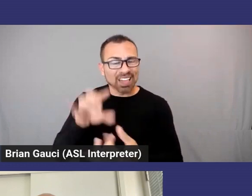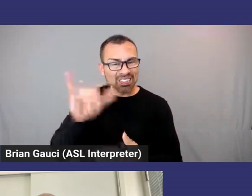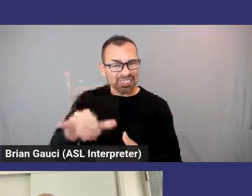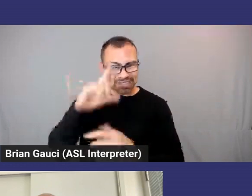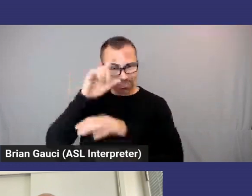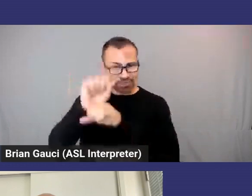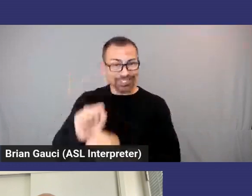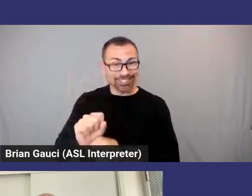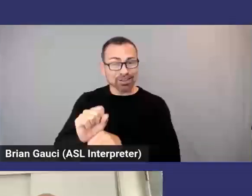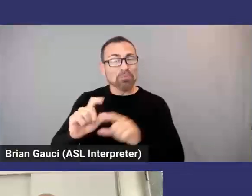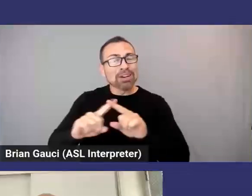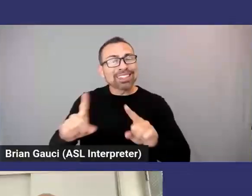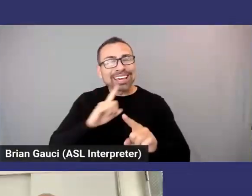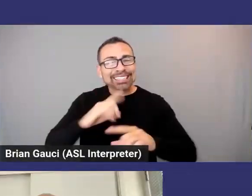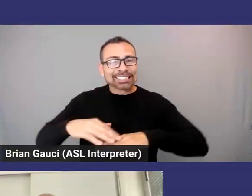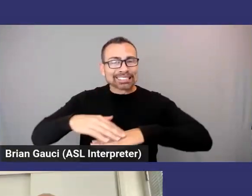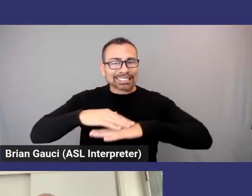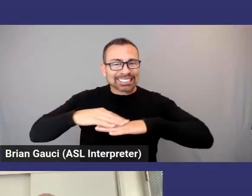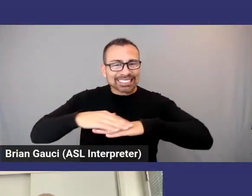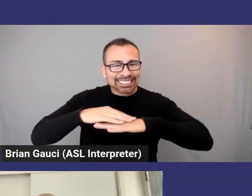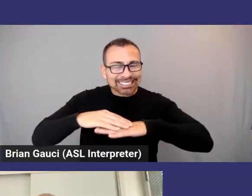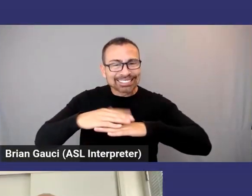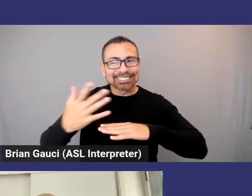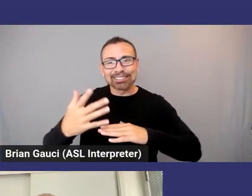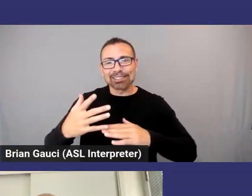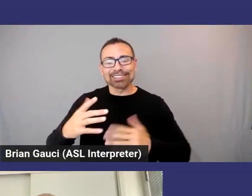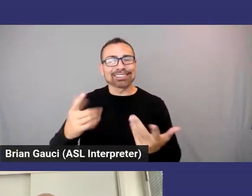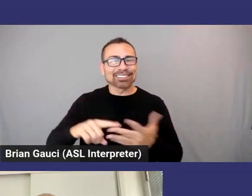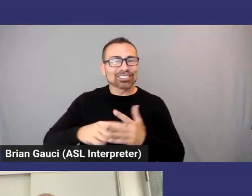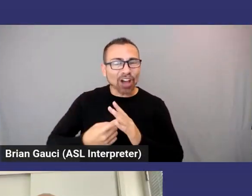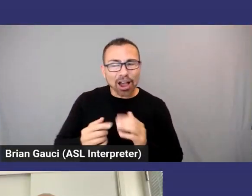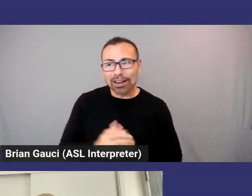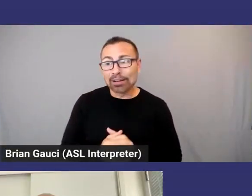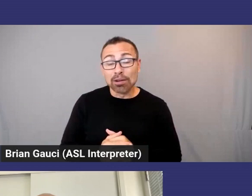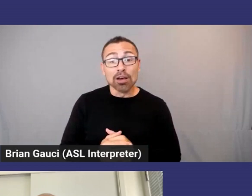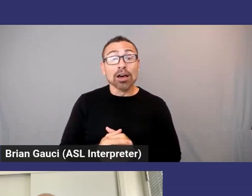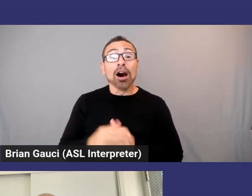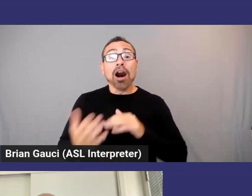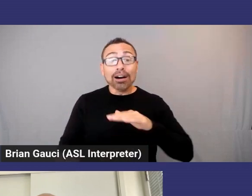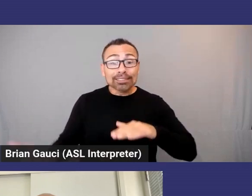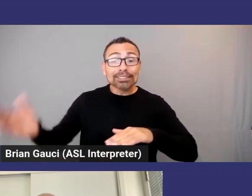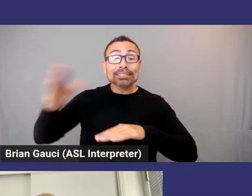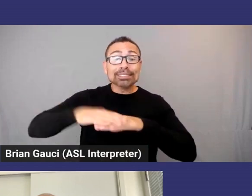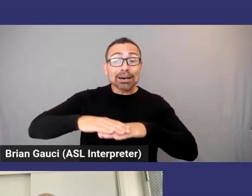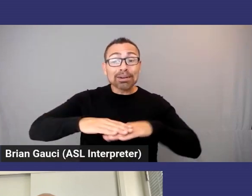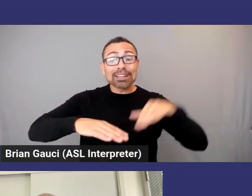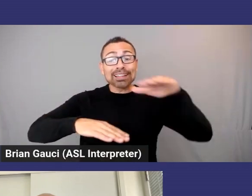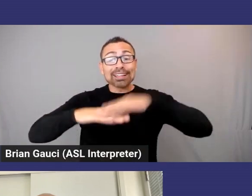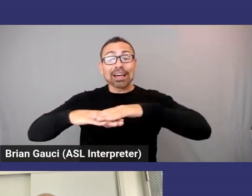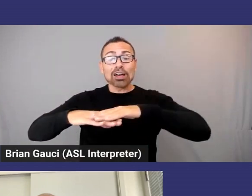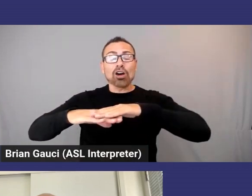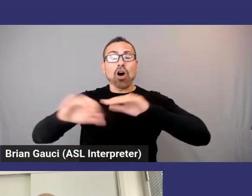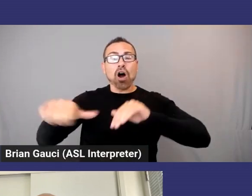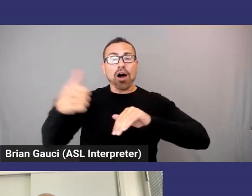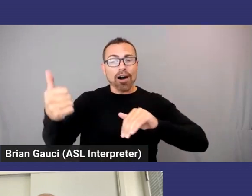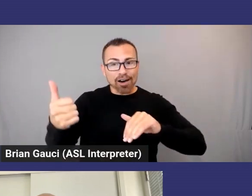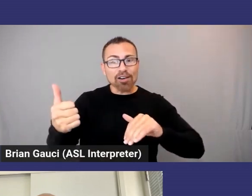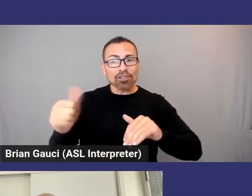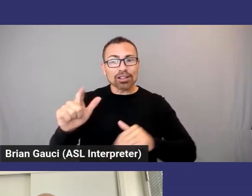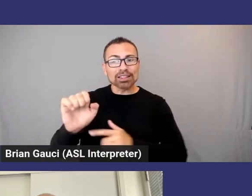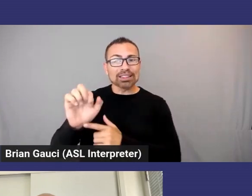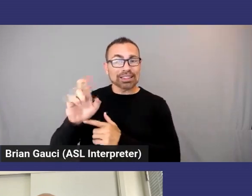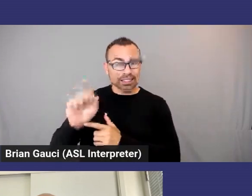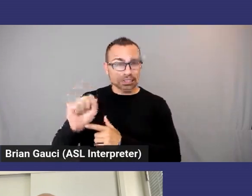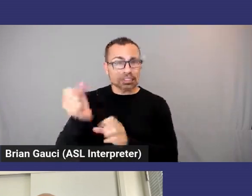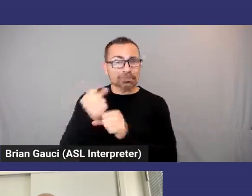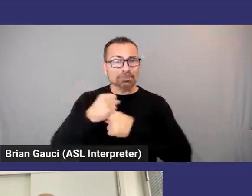just the start of it, right? Like that's the plumbing. And there's a whole different layer on top of that for making this stuff kind of connect to each other. So you mentioned Route